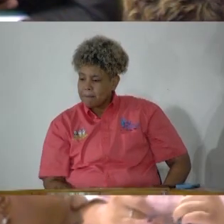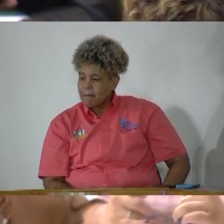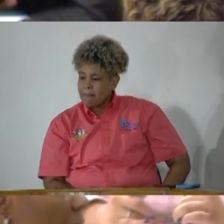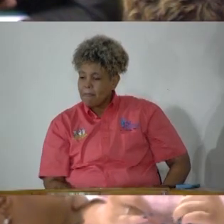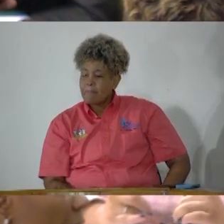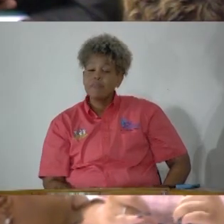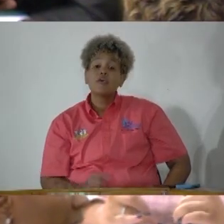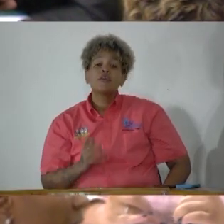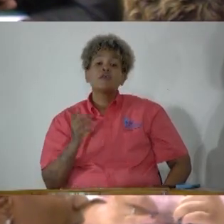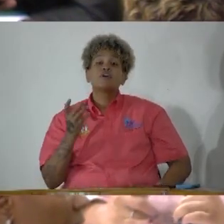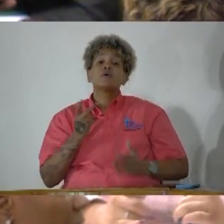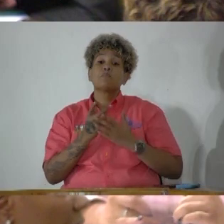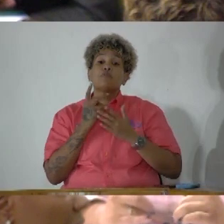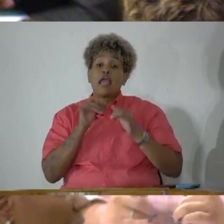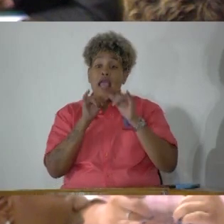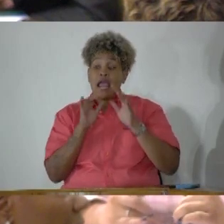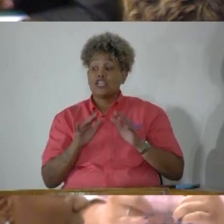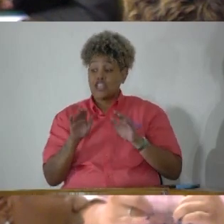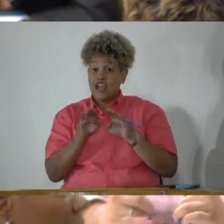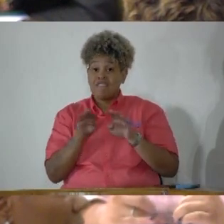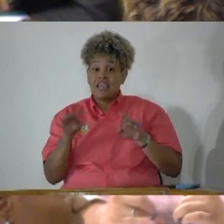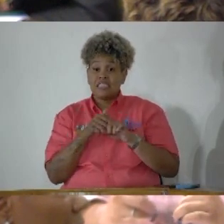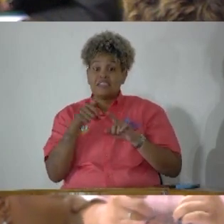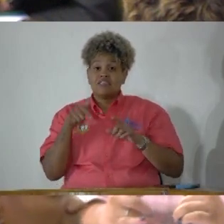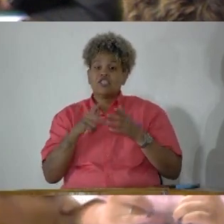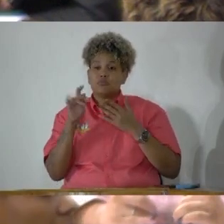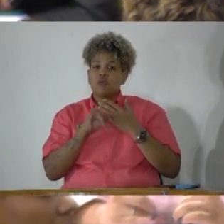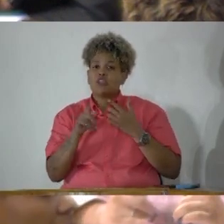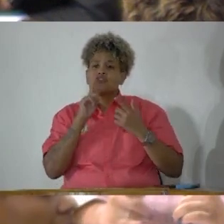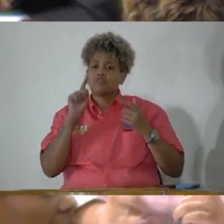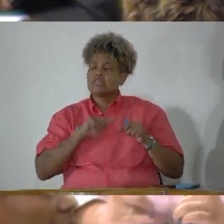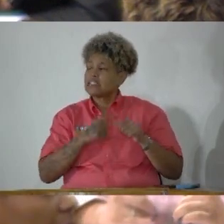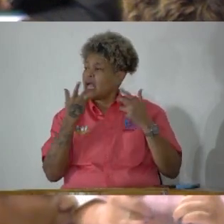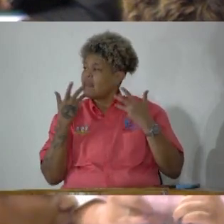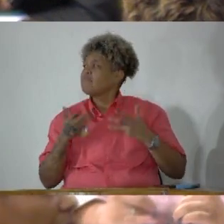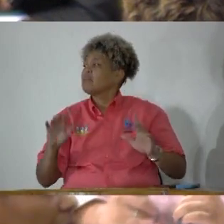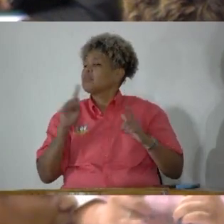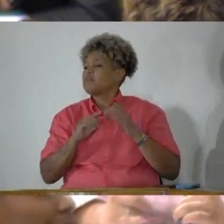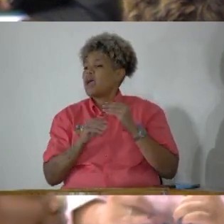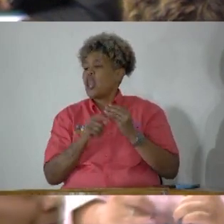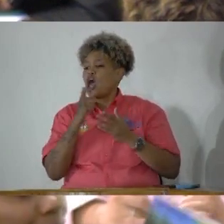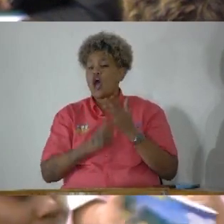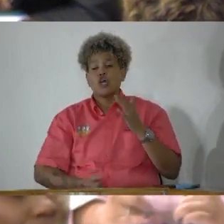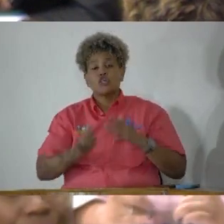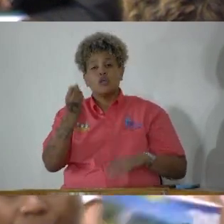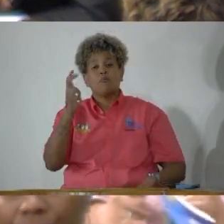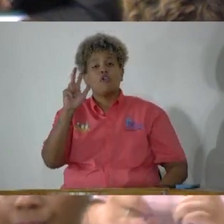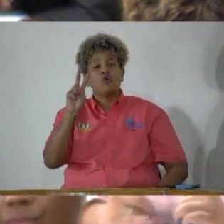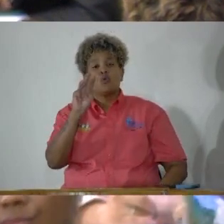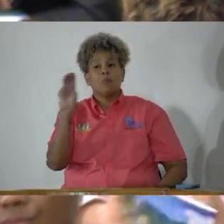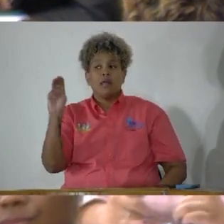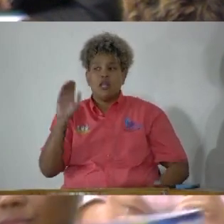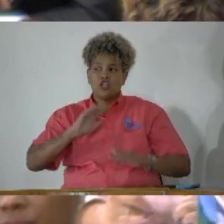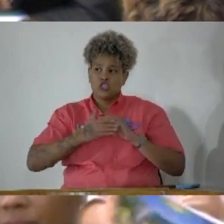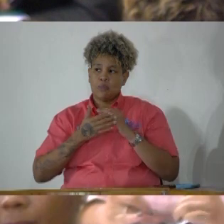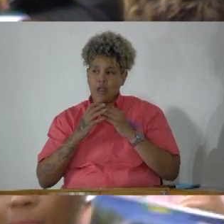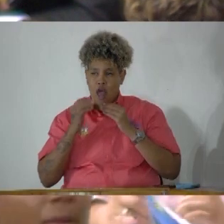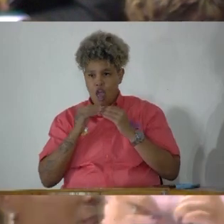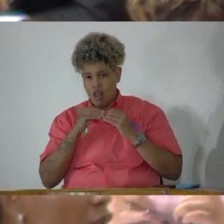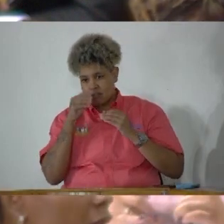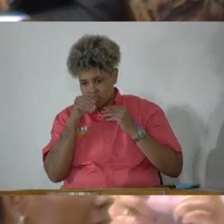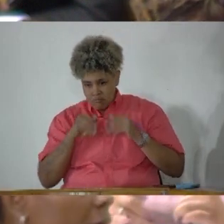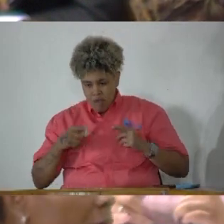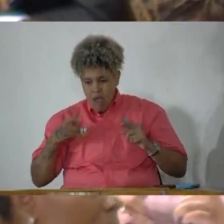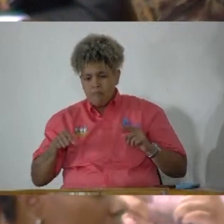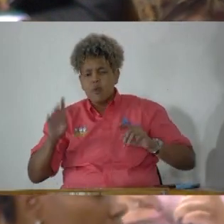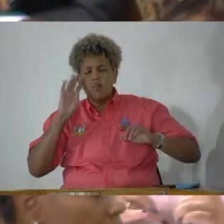The pre-engineering phase of this project has commenced at a cost of 32 million Jamaican dollars.